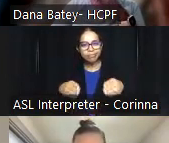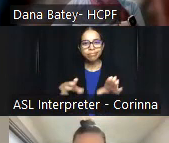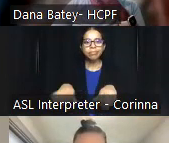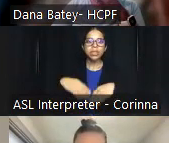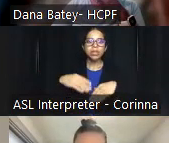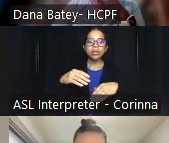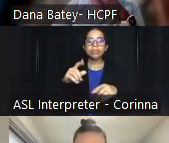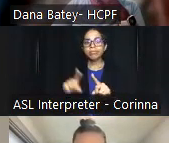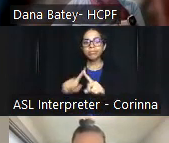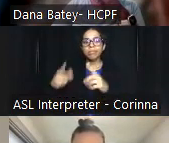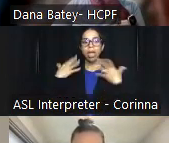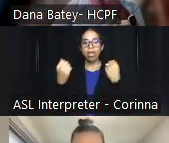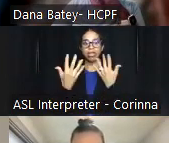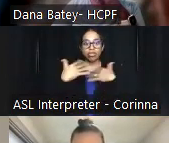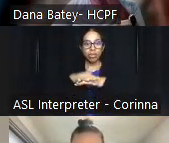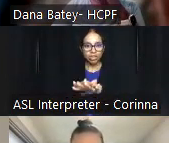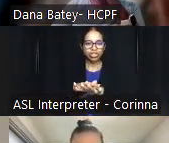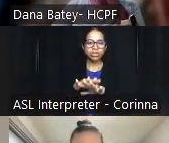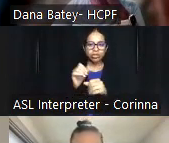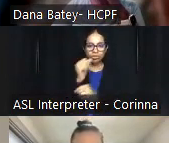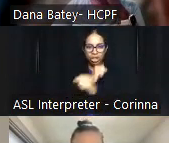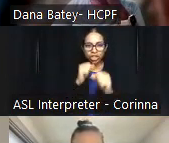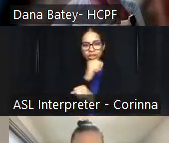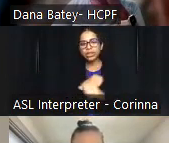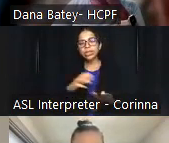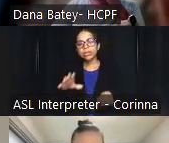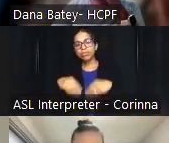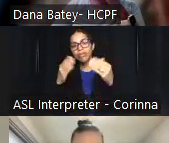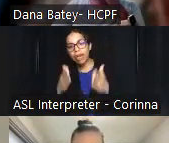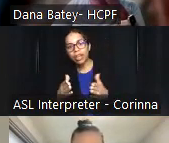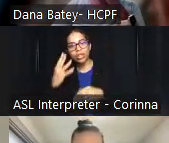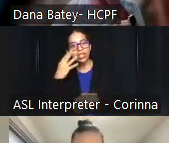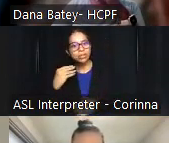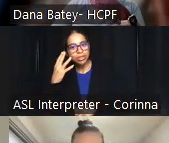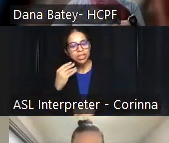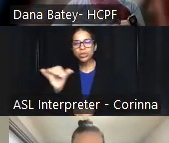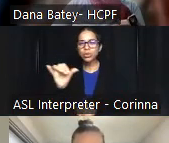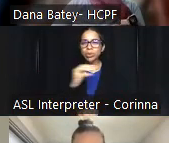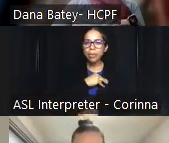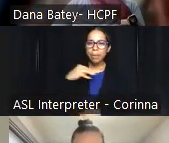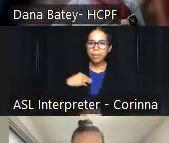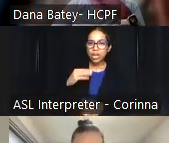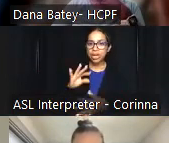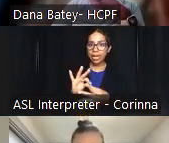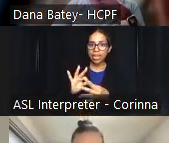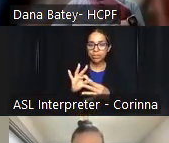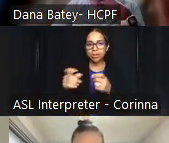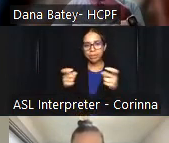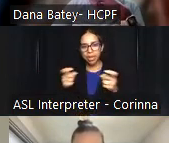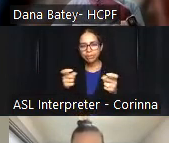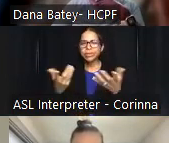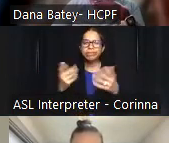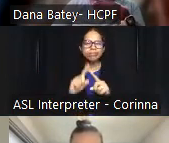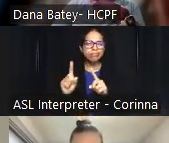and performance management and member engagement. And these committees are really made up of providers, there are member representatives, and other